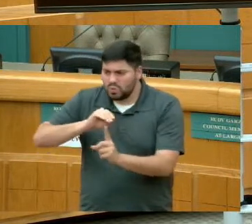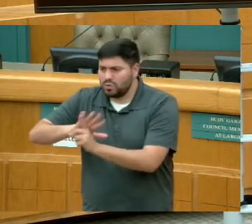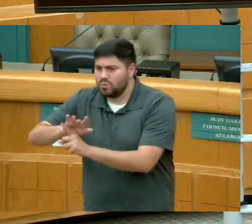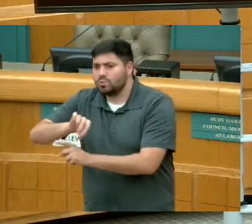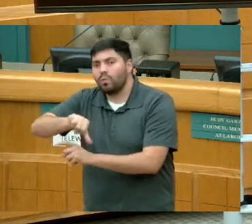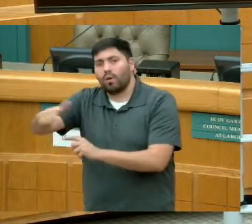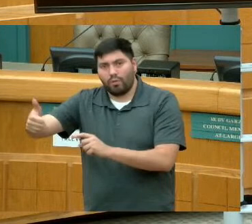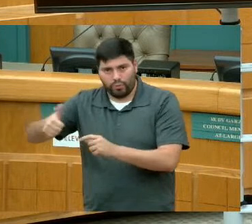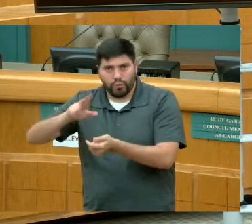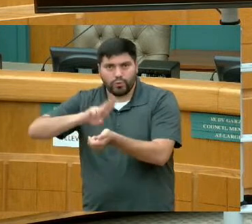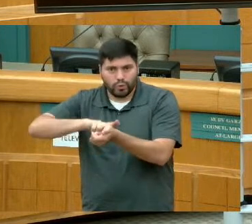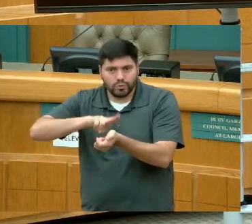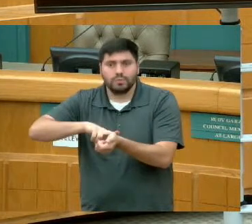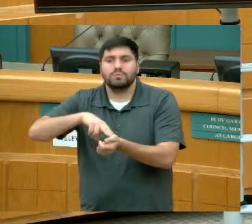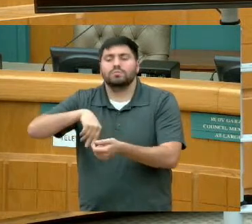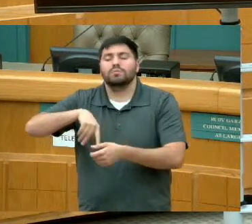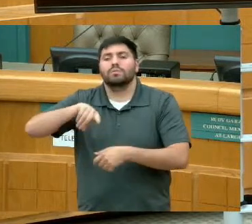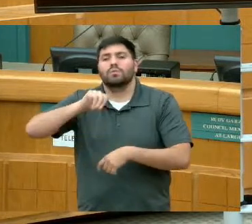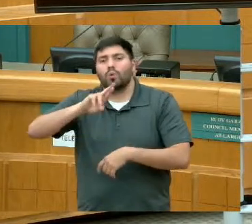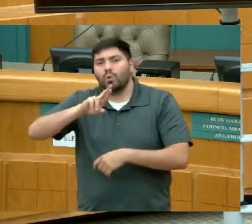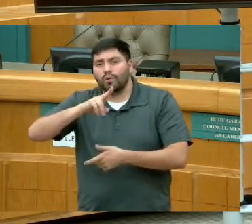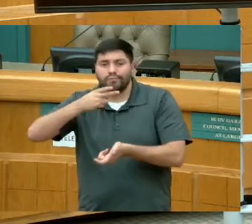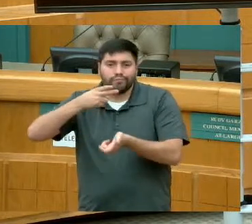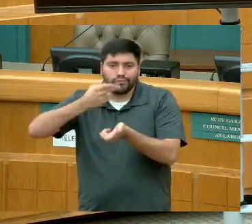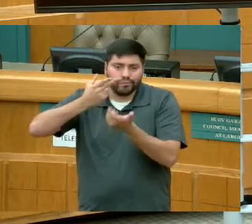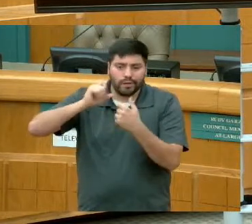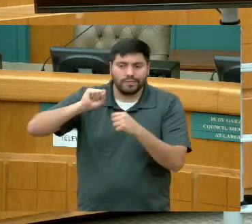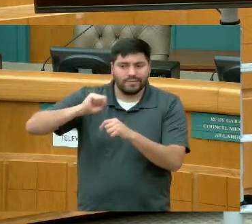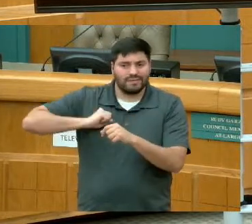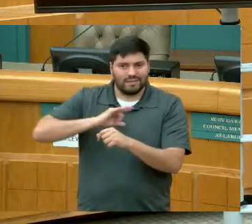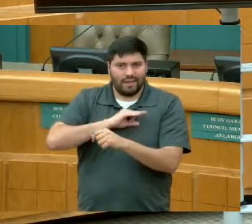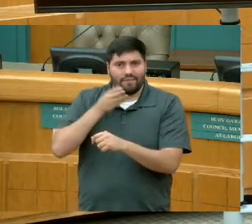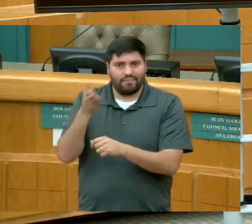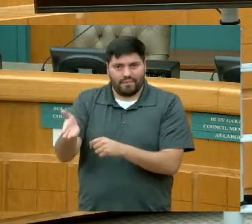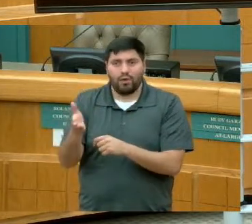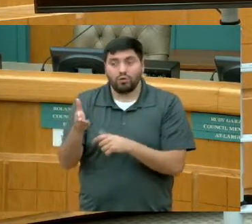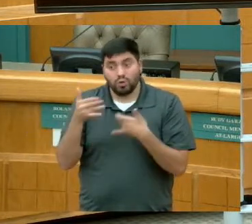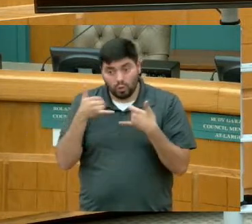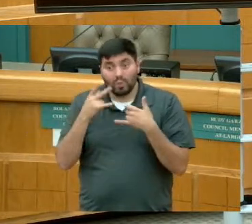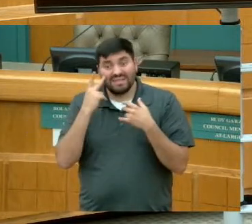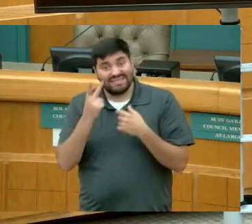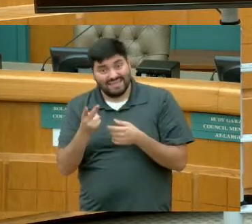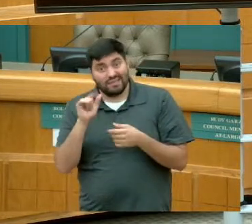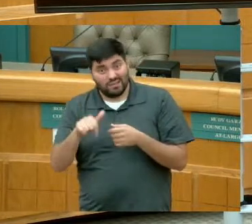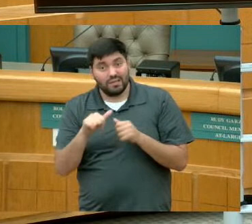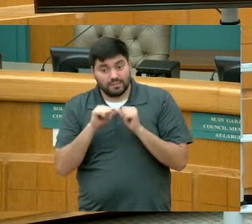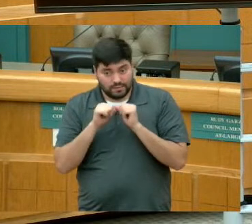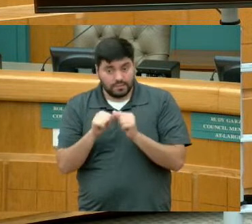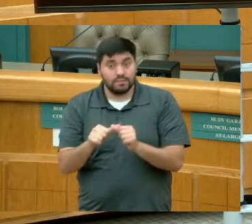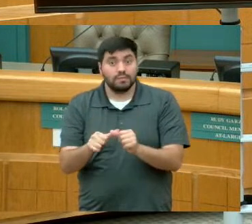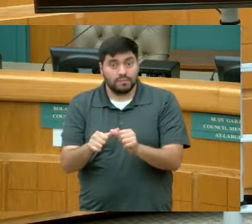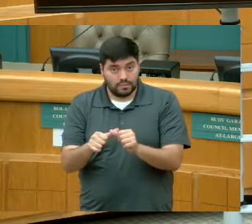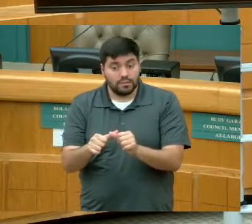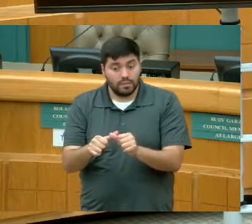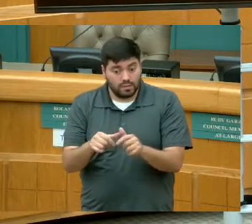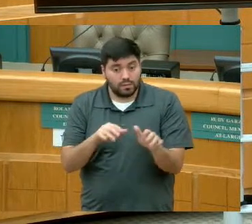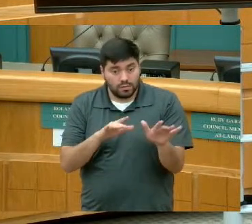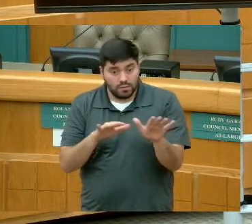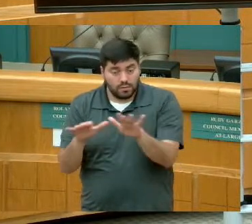to other nurses or nursing staff at that facility. So we are seeing this continued